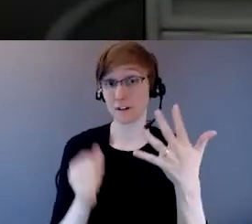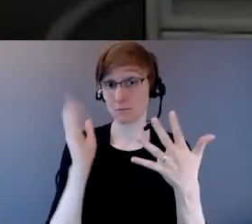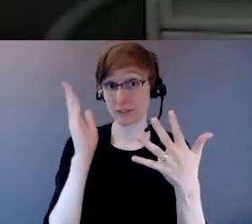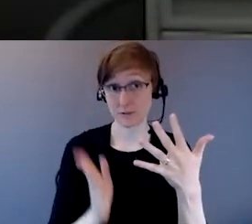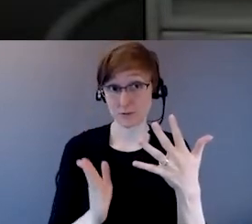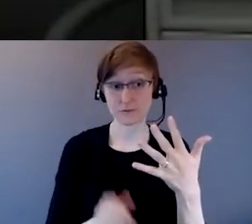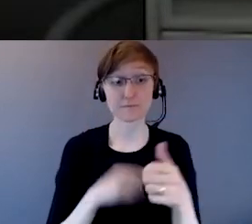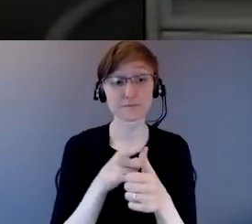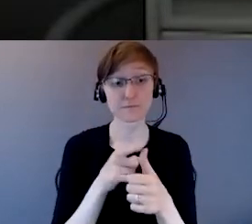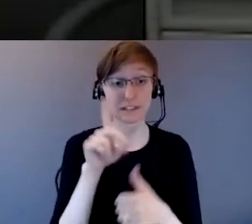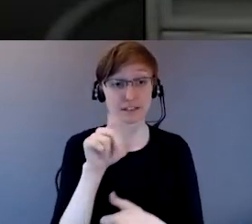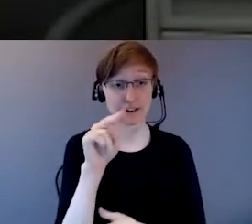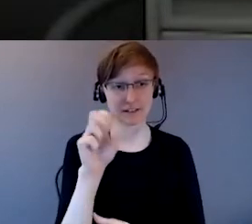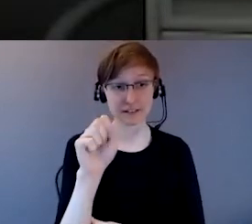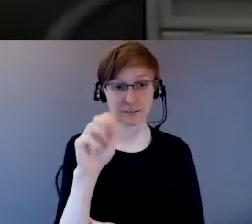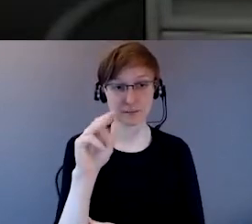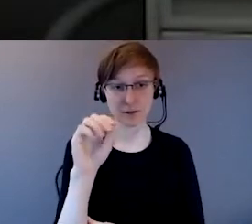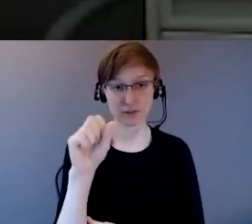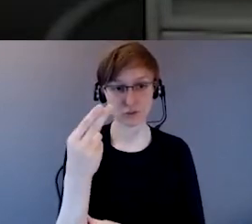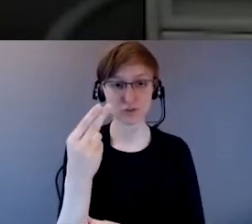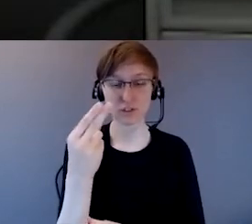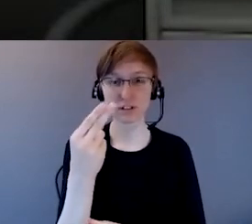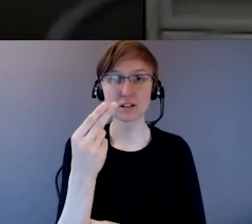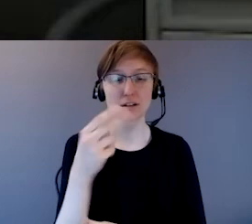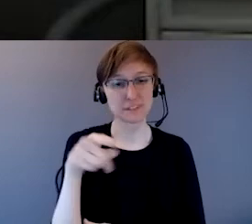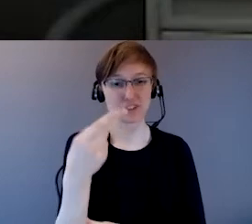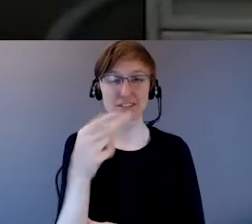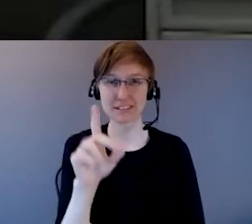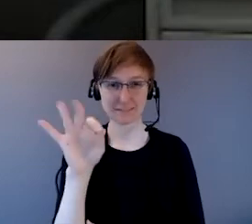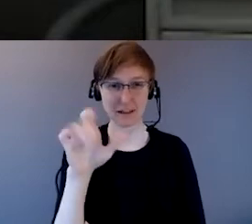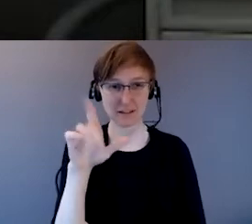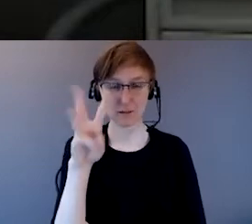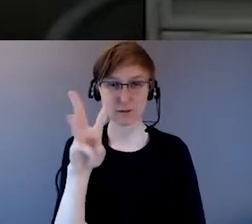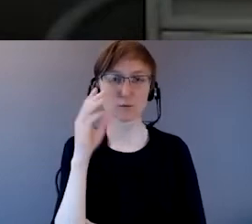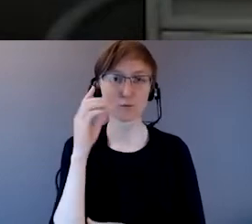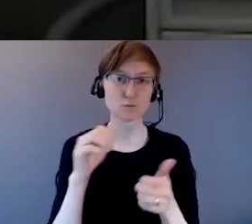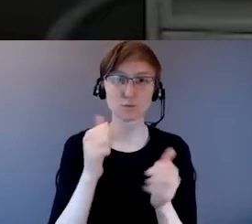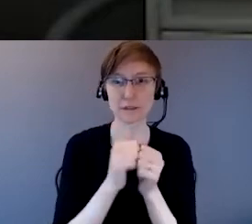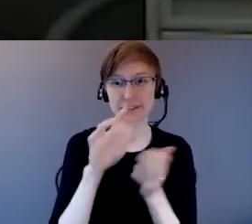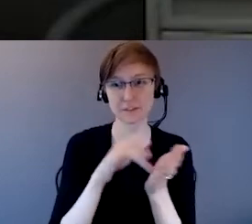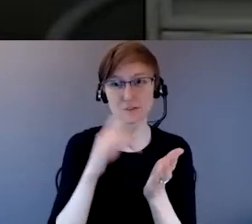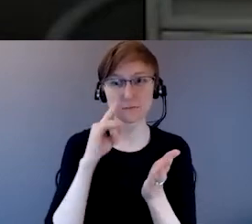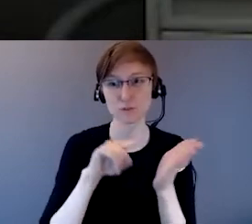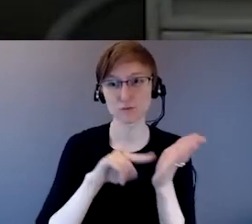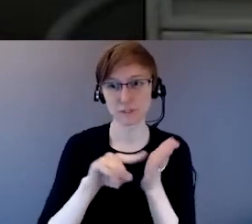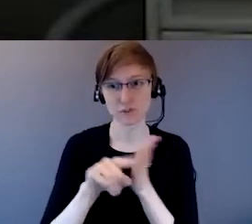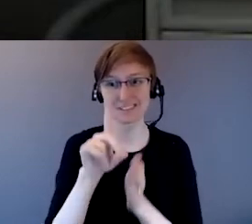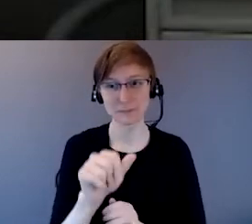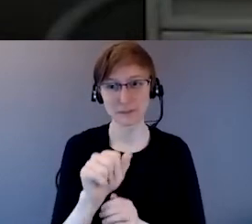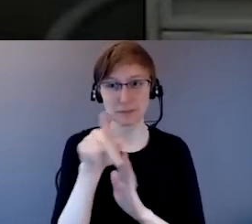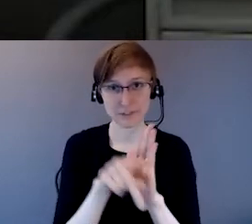Dan Samosh, Postdoctoral Fellow with the Center for Research on Work Disability Policy. Dr. Samosh received his PhD